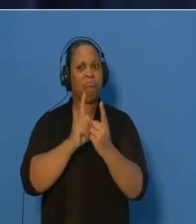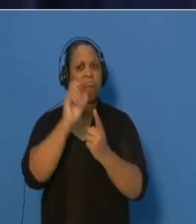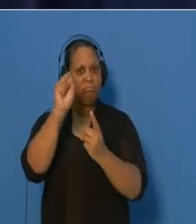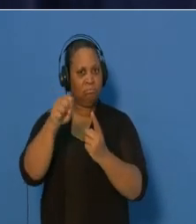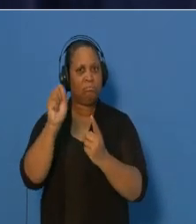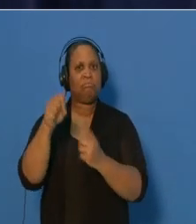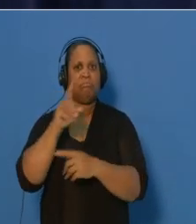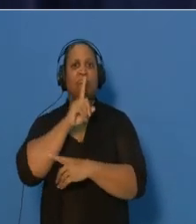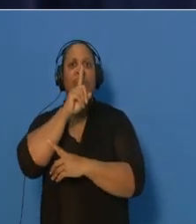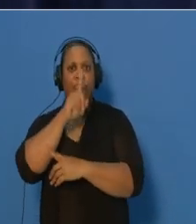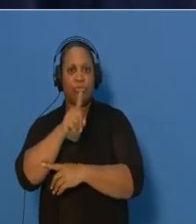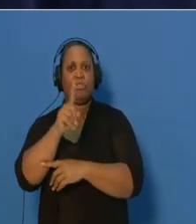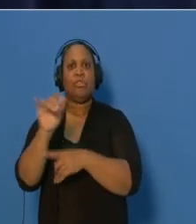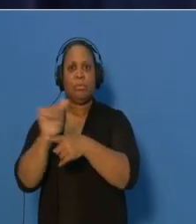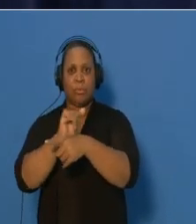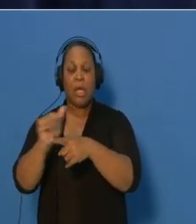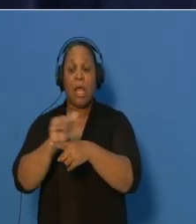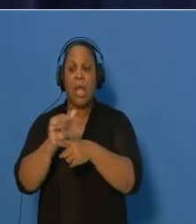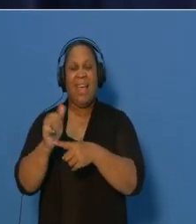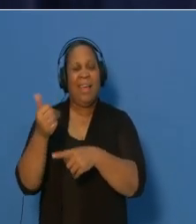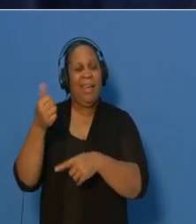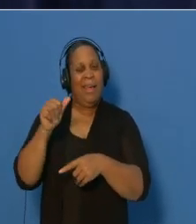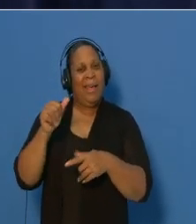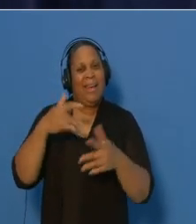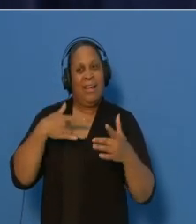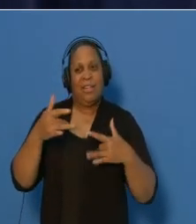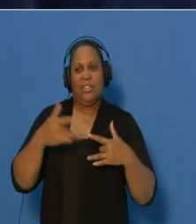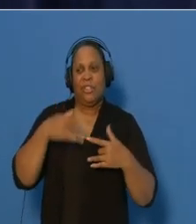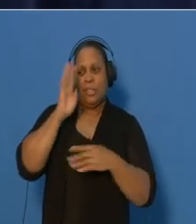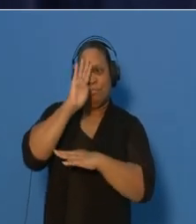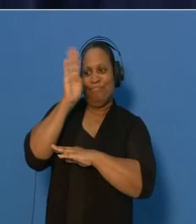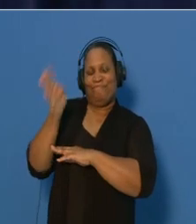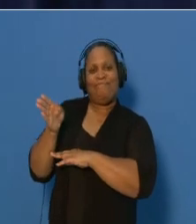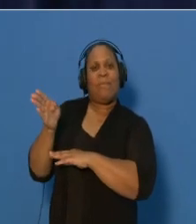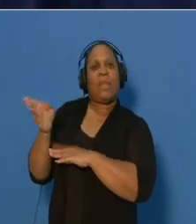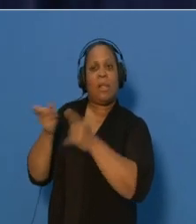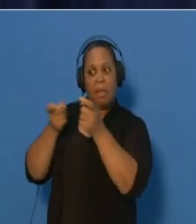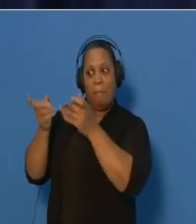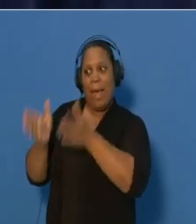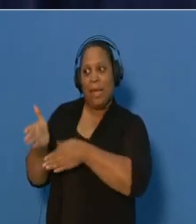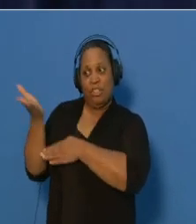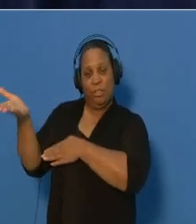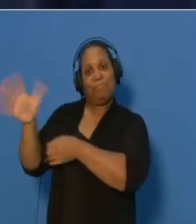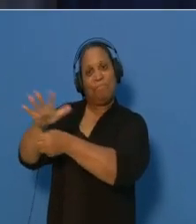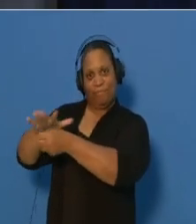are any concerns, we can direct those directly to one of the managers in those facilities.